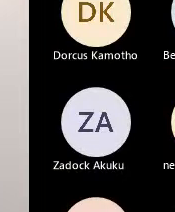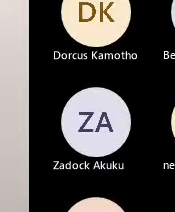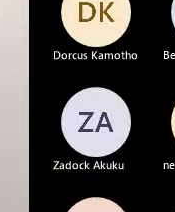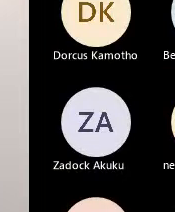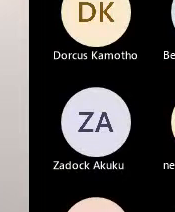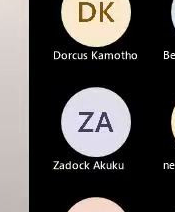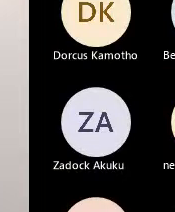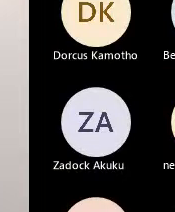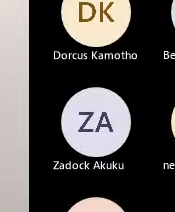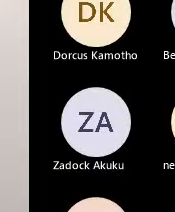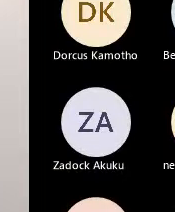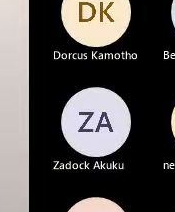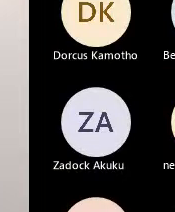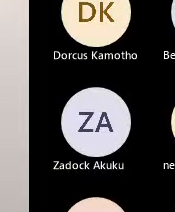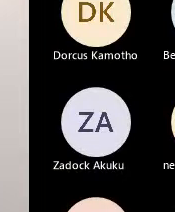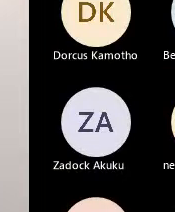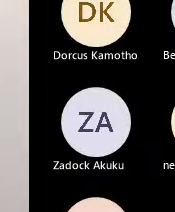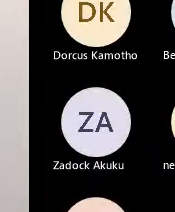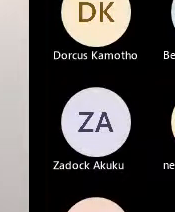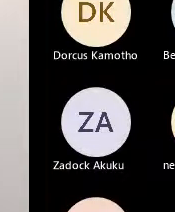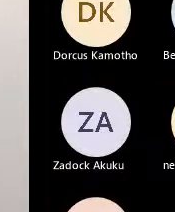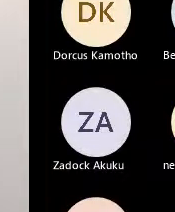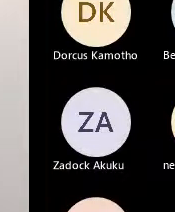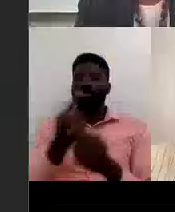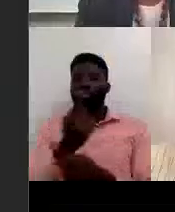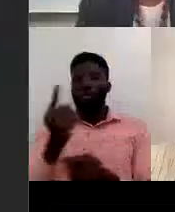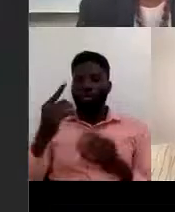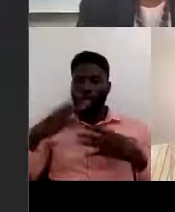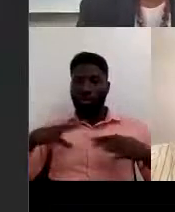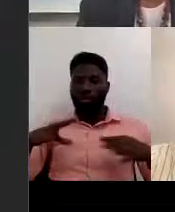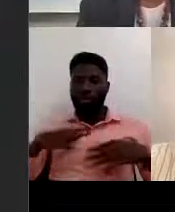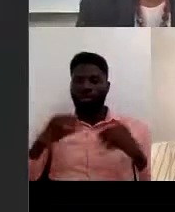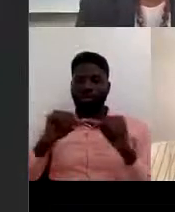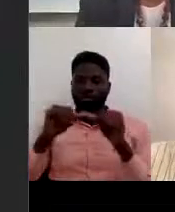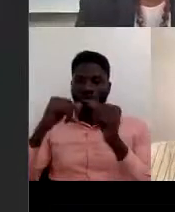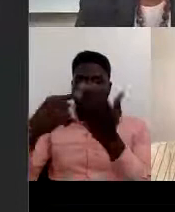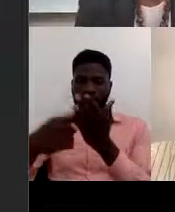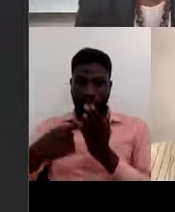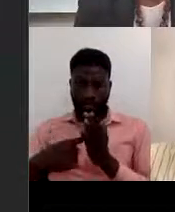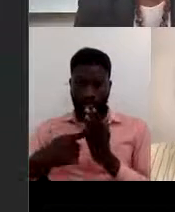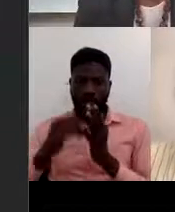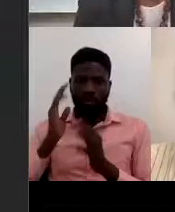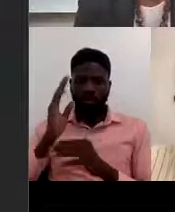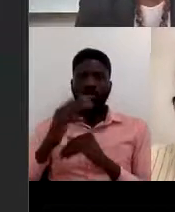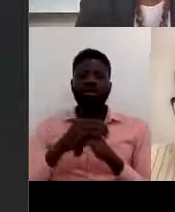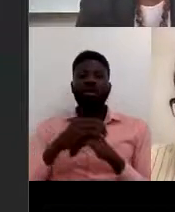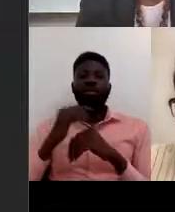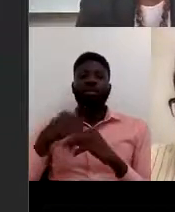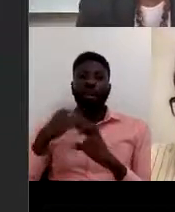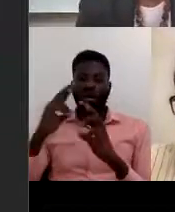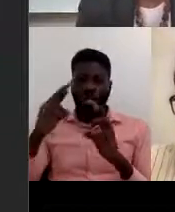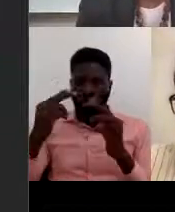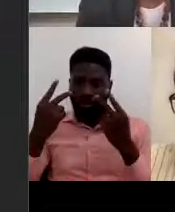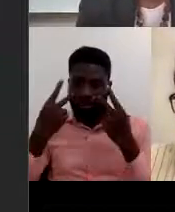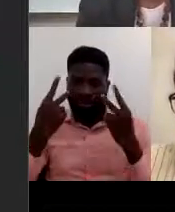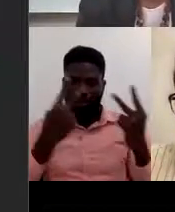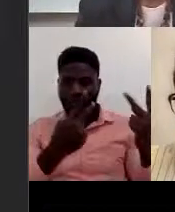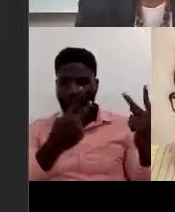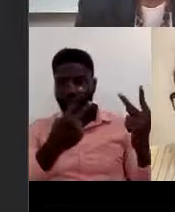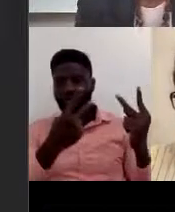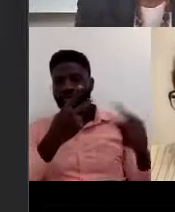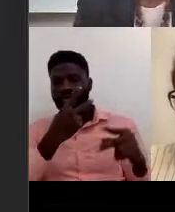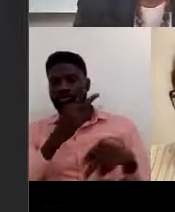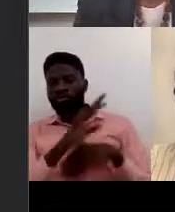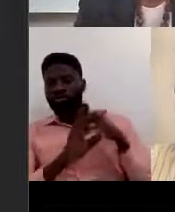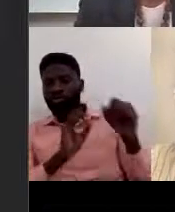I would like to give everybody the opportunity to continue the conversation. I hope you all can see my screen. This is